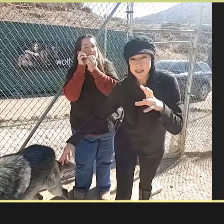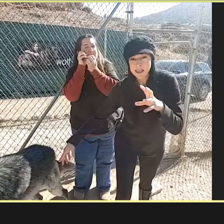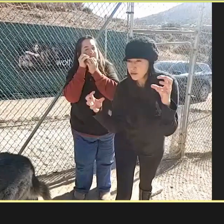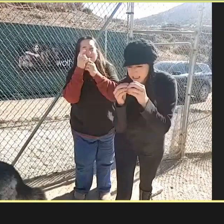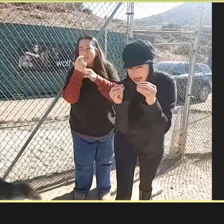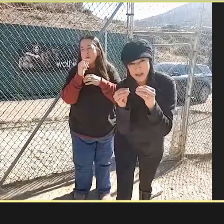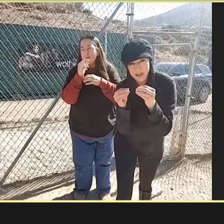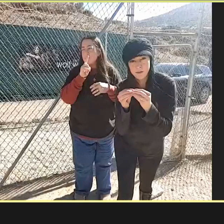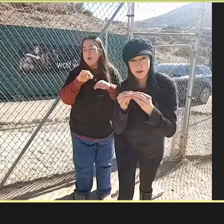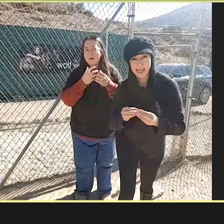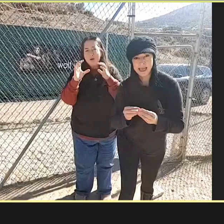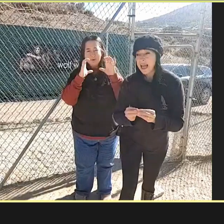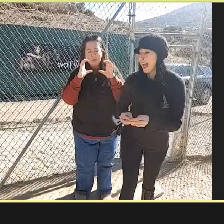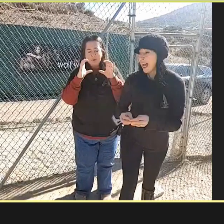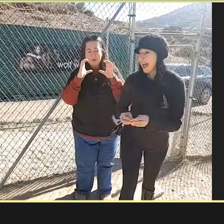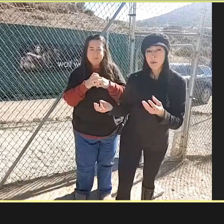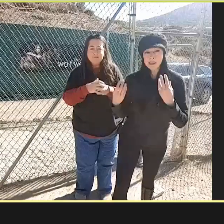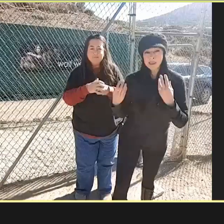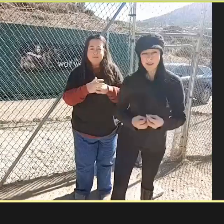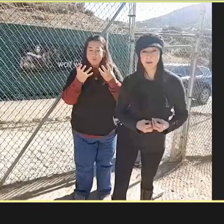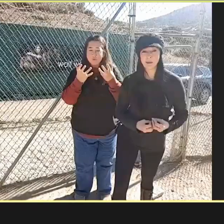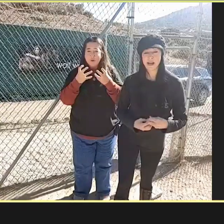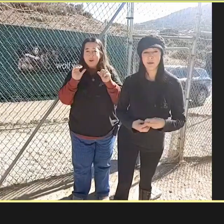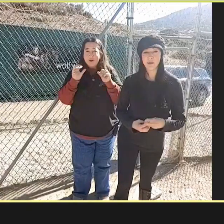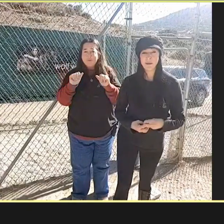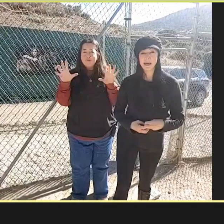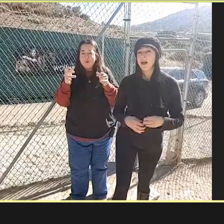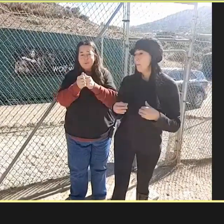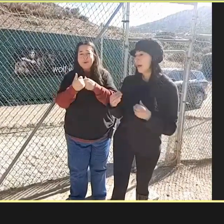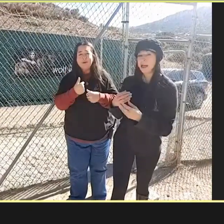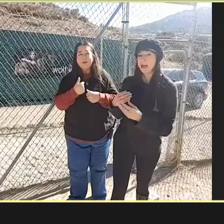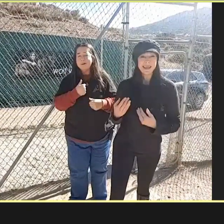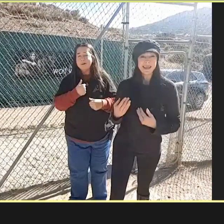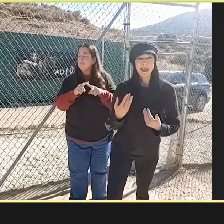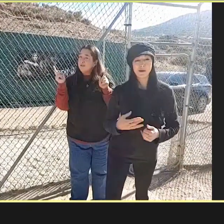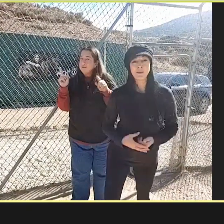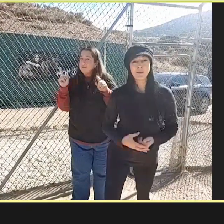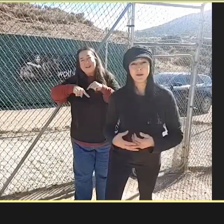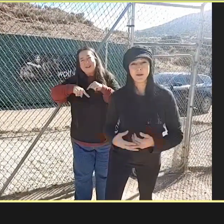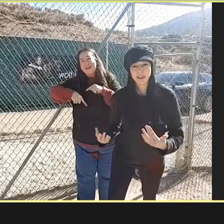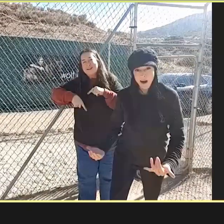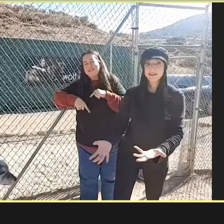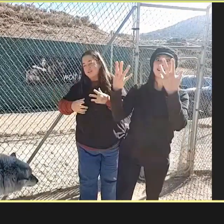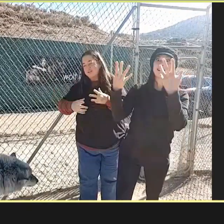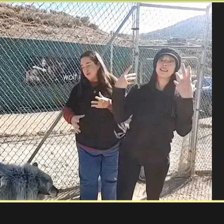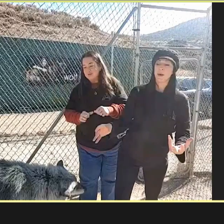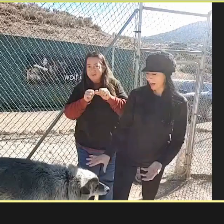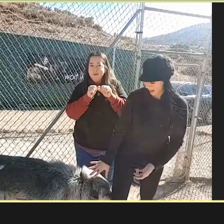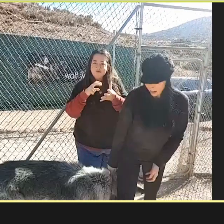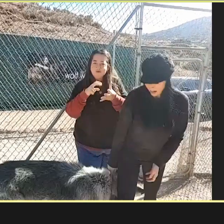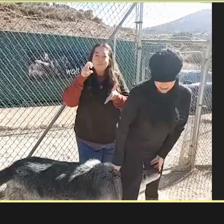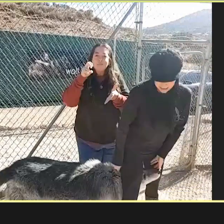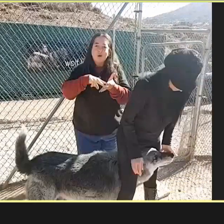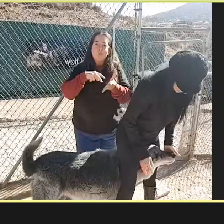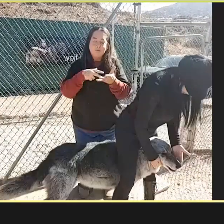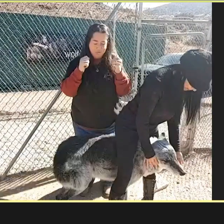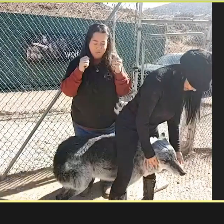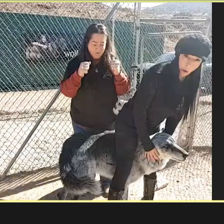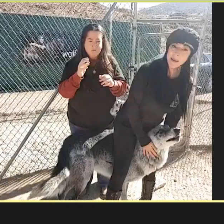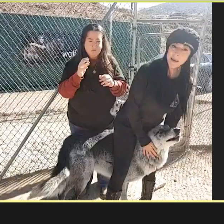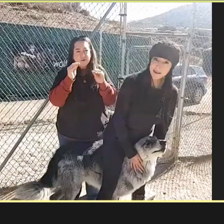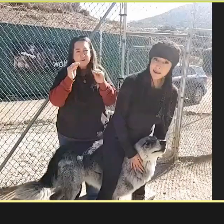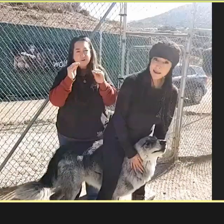muzzles, nibbling a little bit. That's really how they communicate. And he wants to be able to do that with me, but he can't reach me. So he's constantly jumping